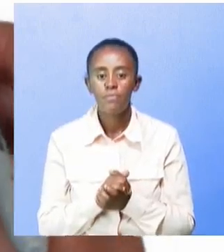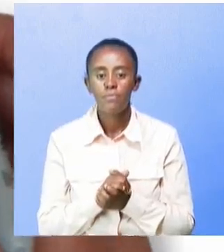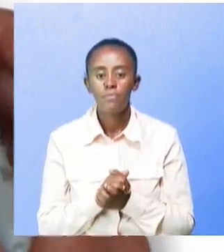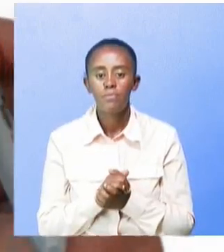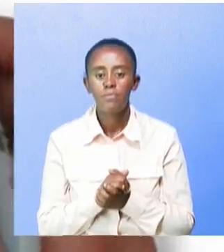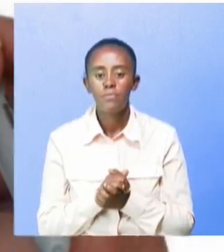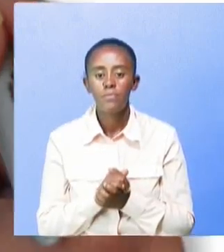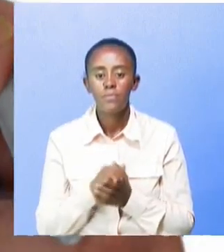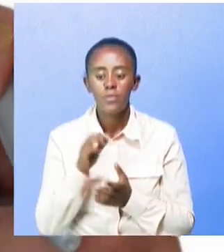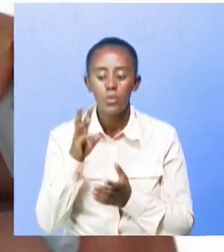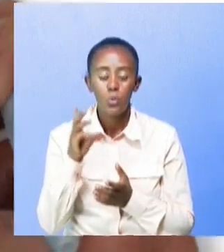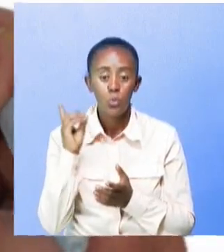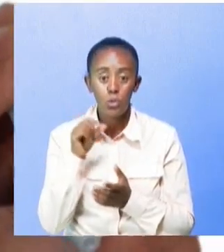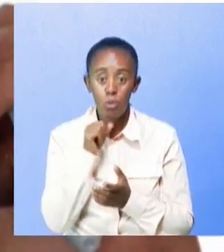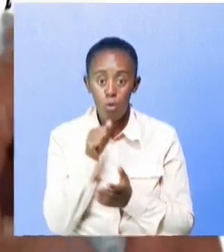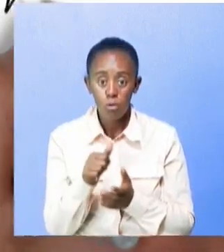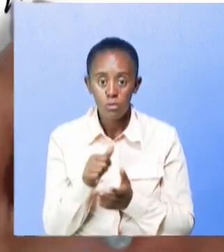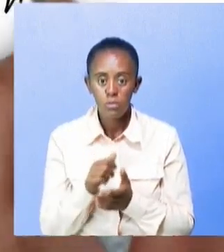would not